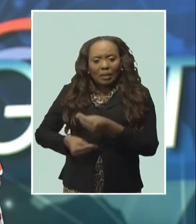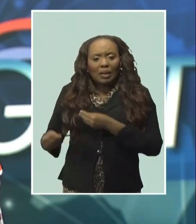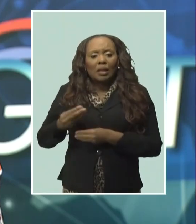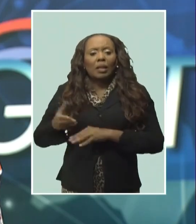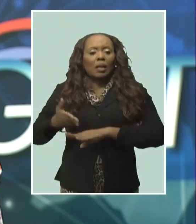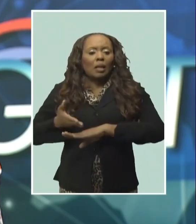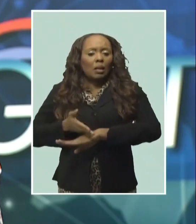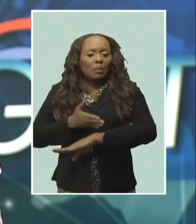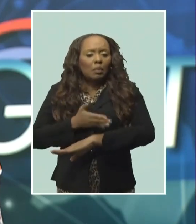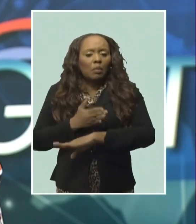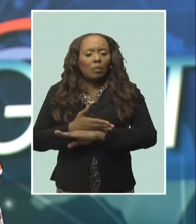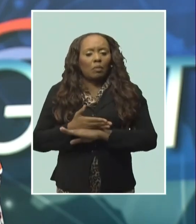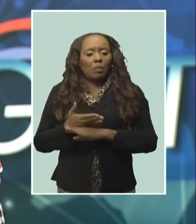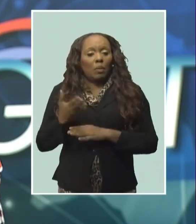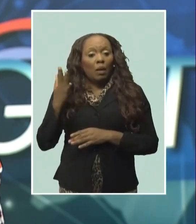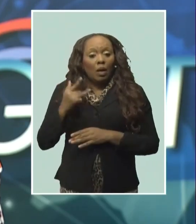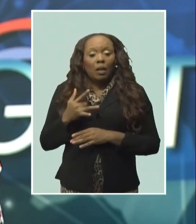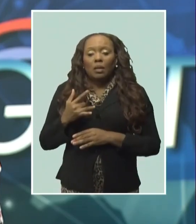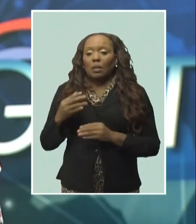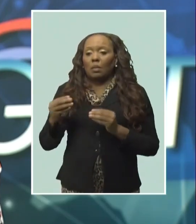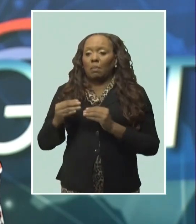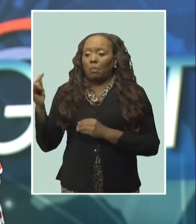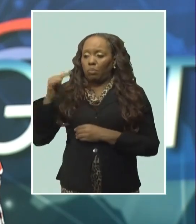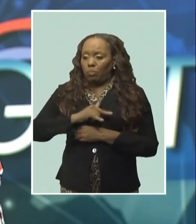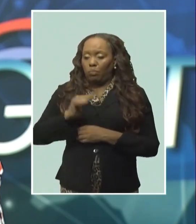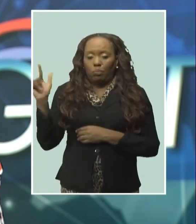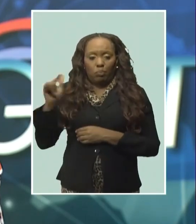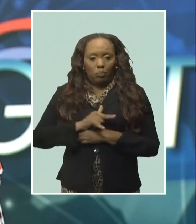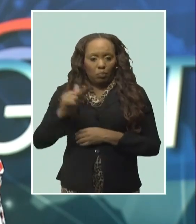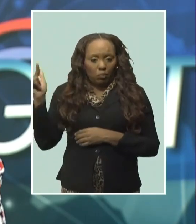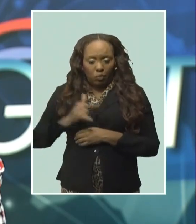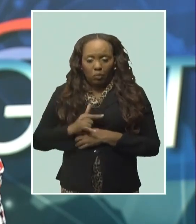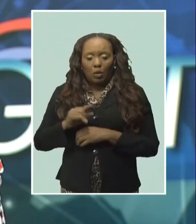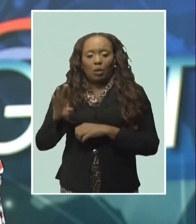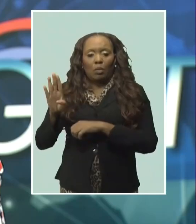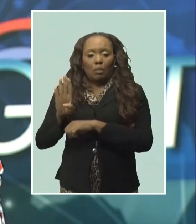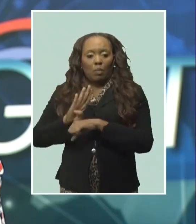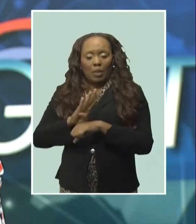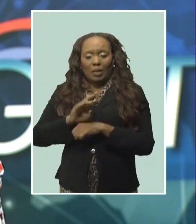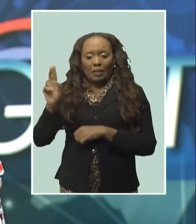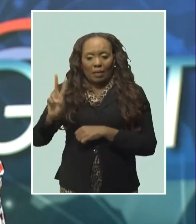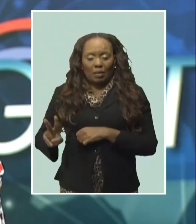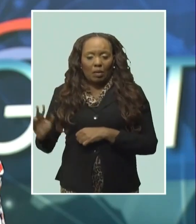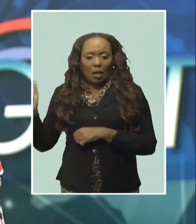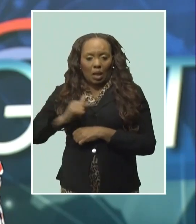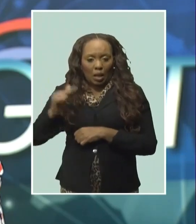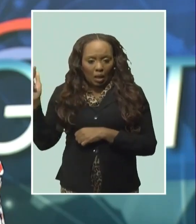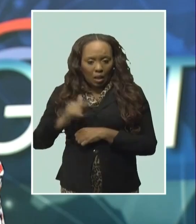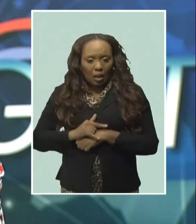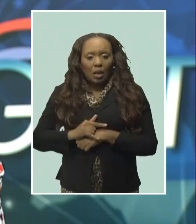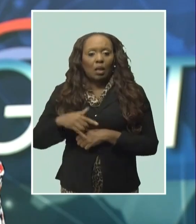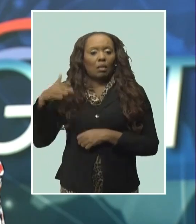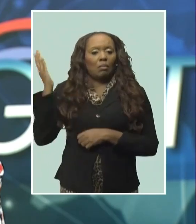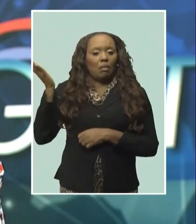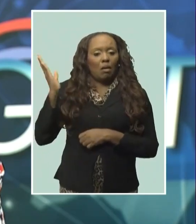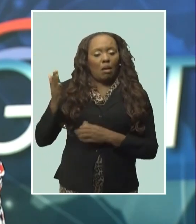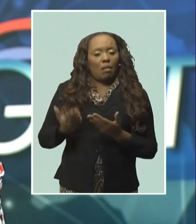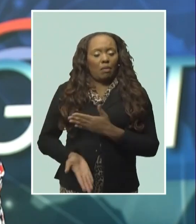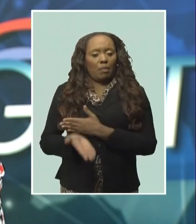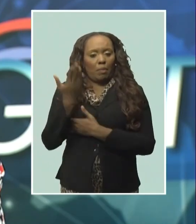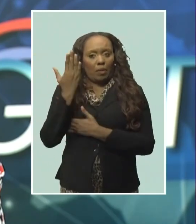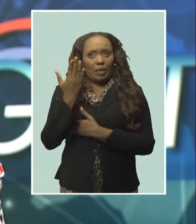the improvements made in transportation and direct flights to Caracas. Ambassador Clark was a guest on CBC TV 8's